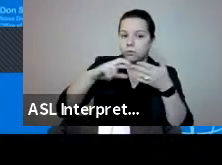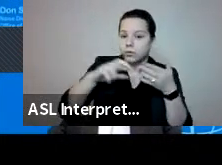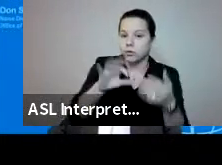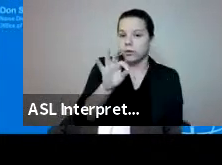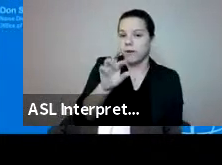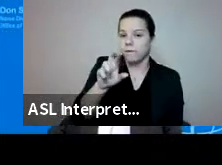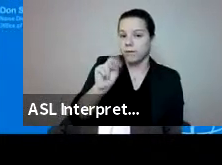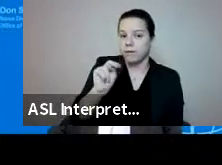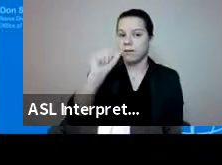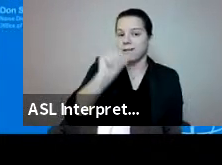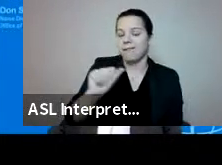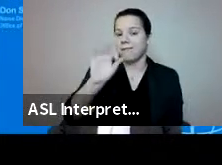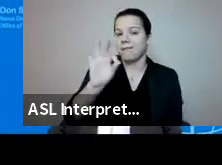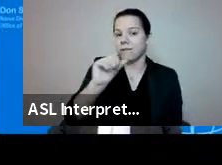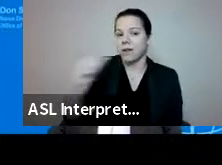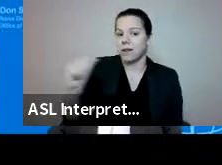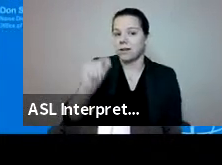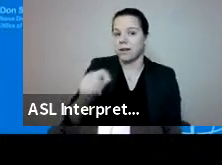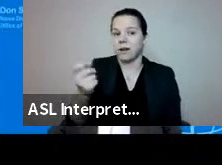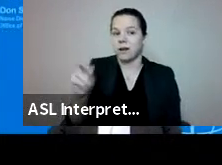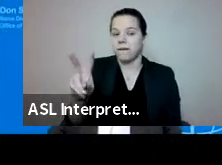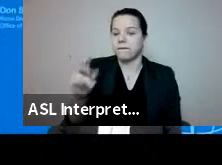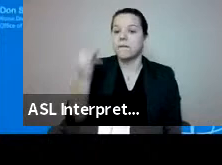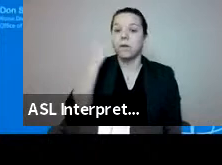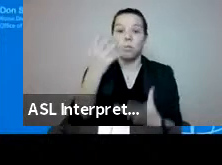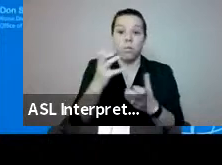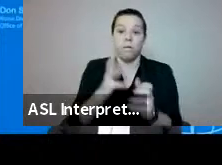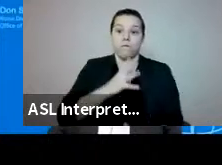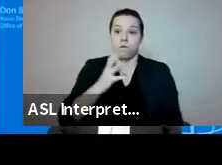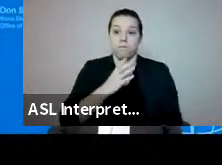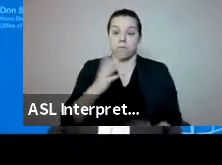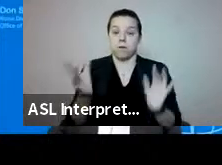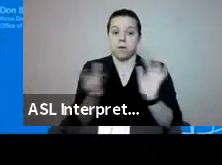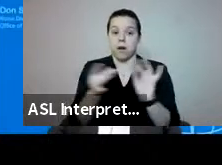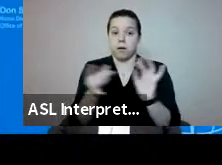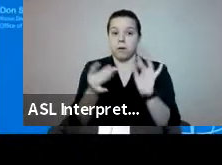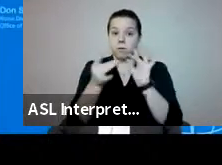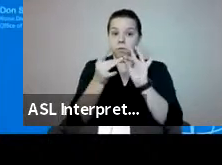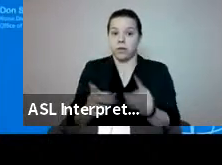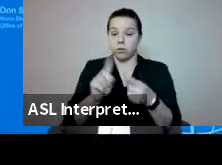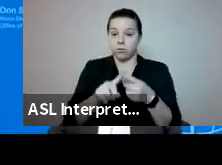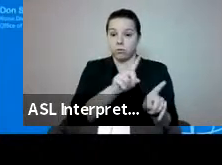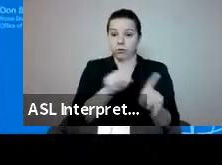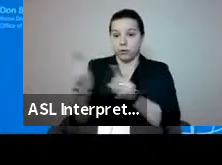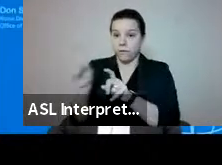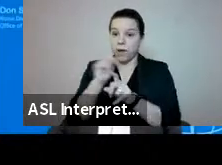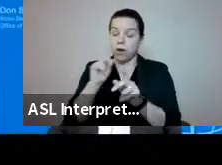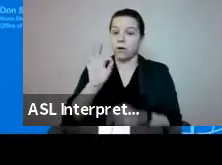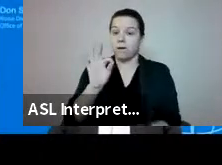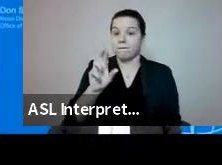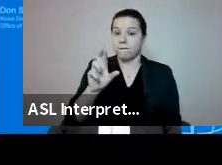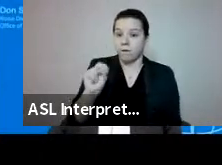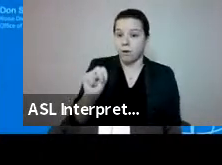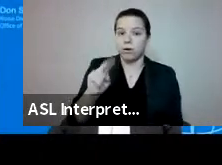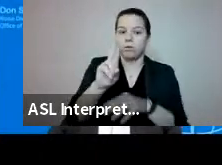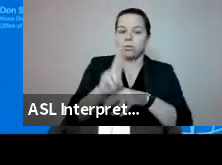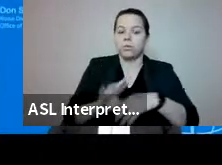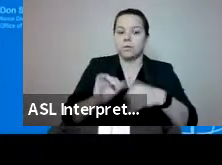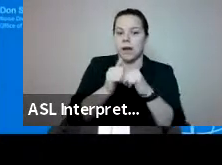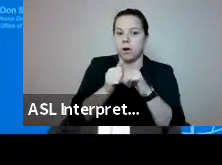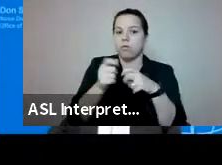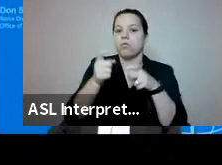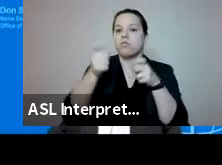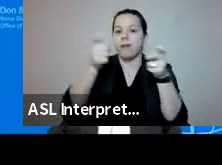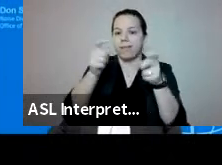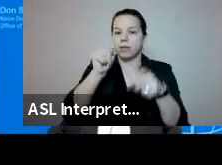noiseresearchfrn@faa.gov. If you'd like to make a formal comment on the survey or the Federal Register notice, you can do so using the